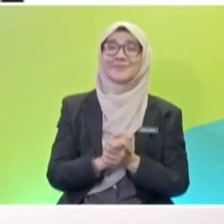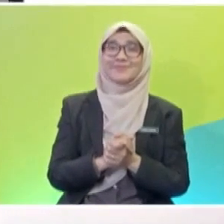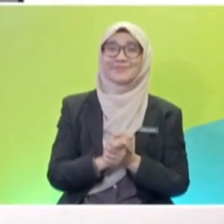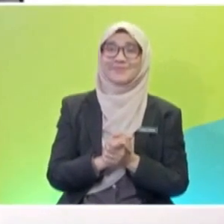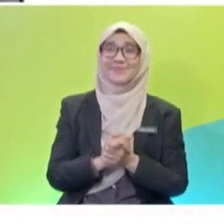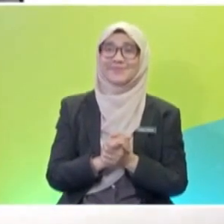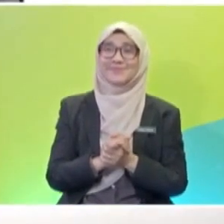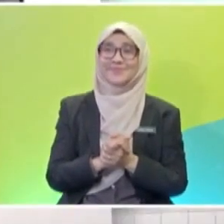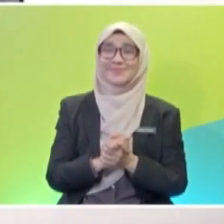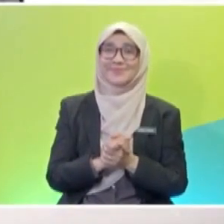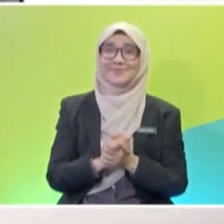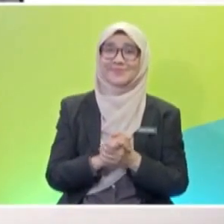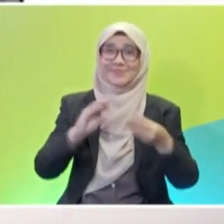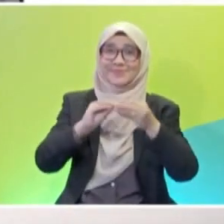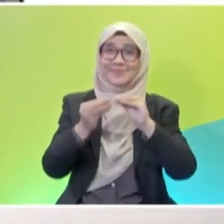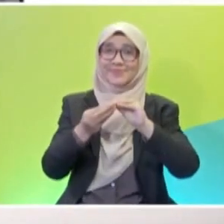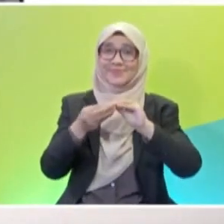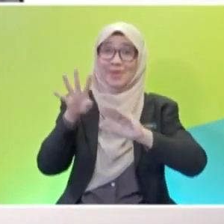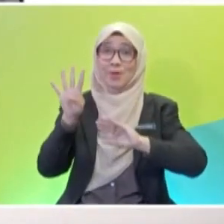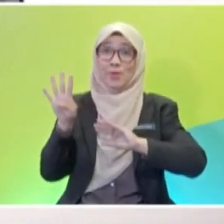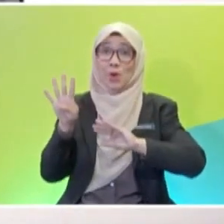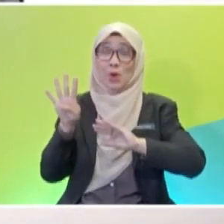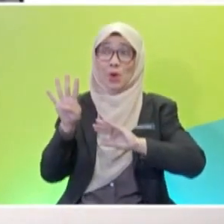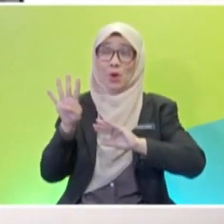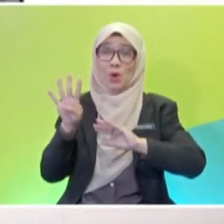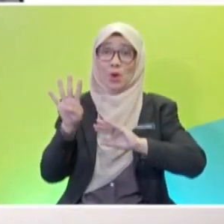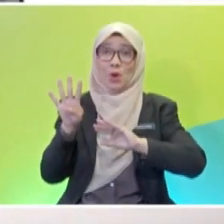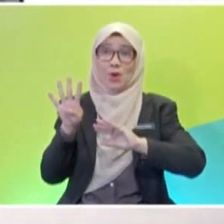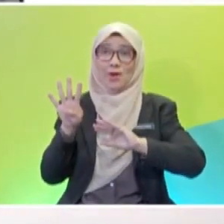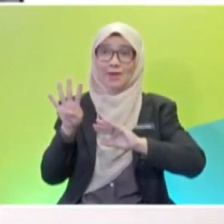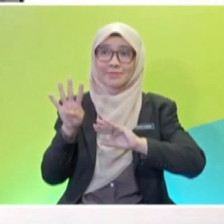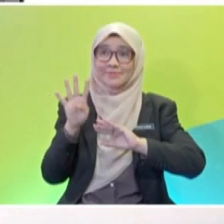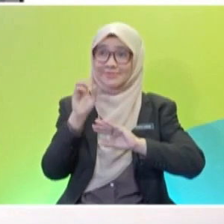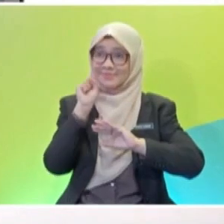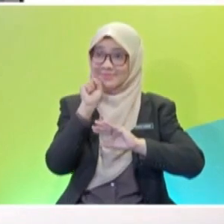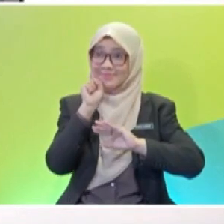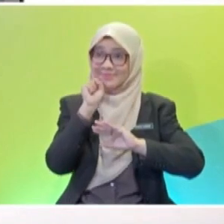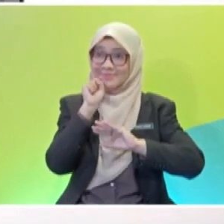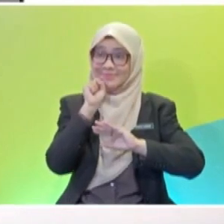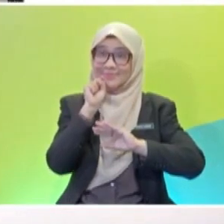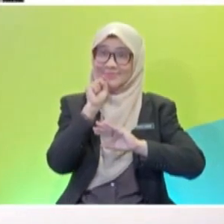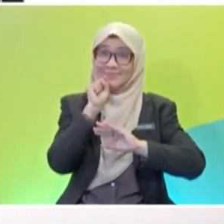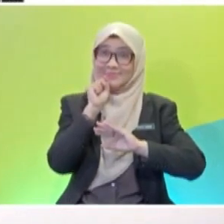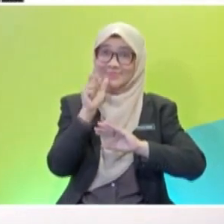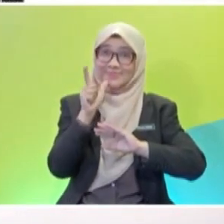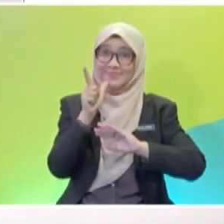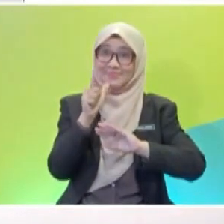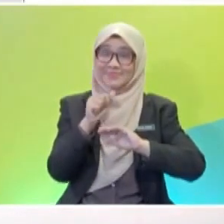super girl for number four. Xuanlin. Yes. What's the answer for number four, Xuanlin?